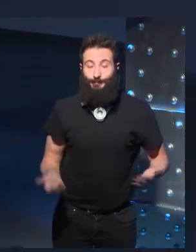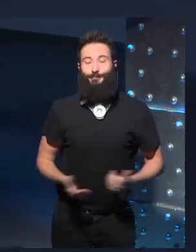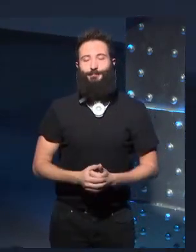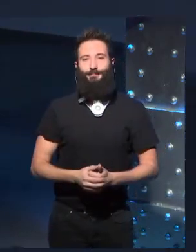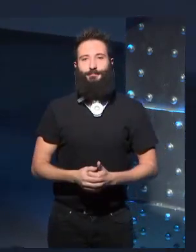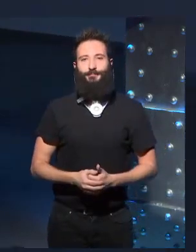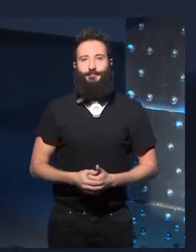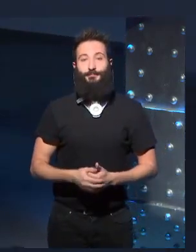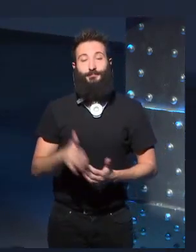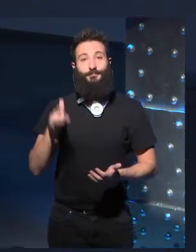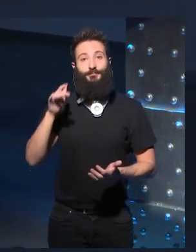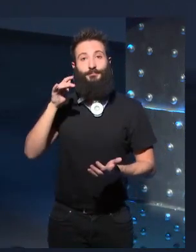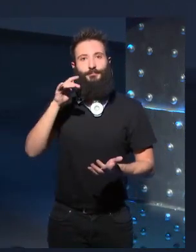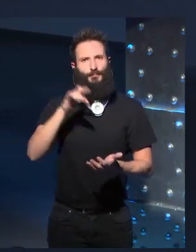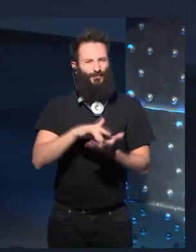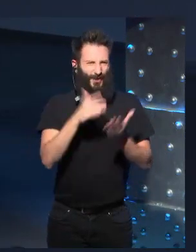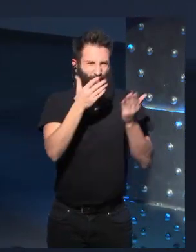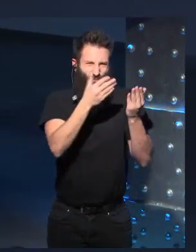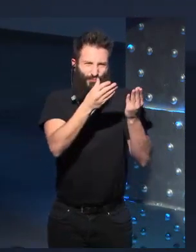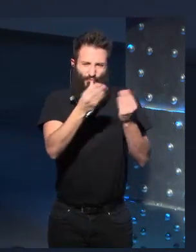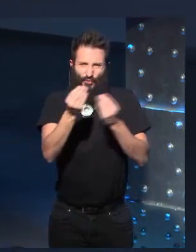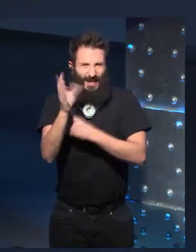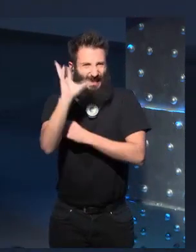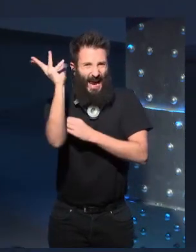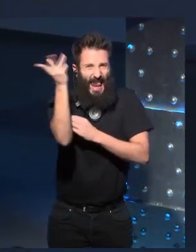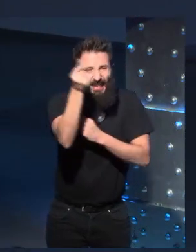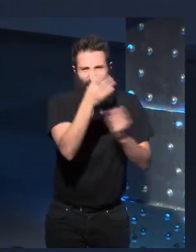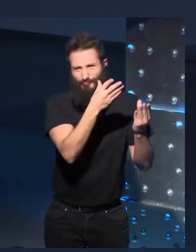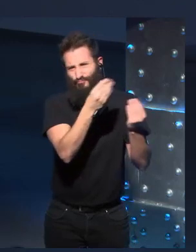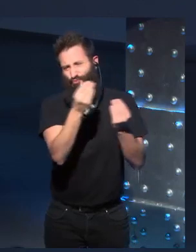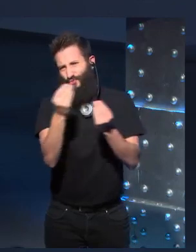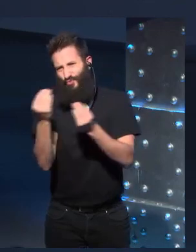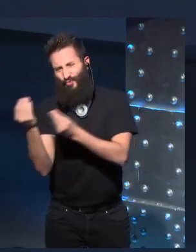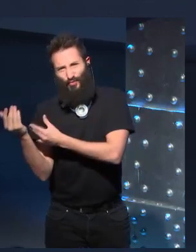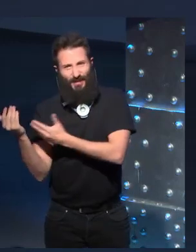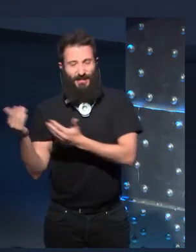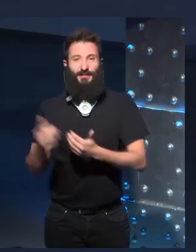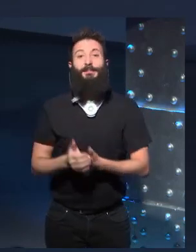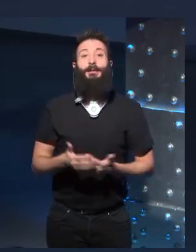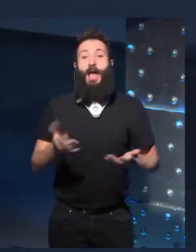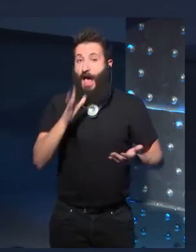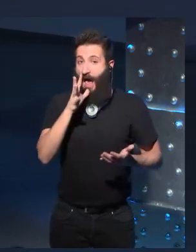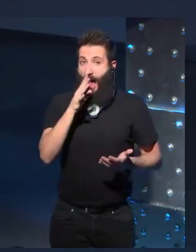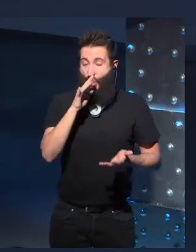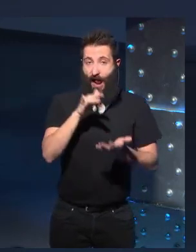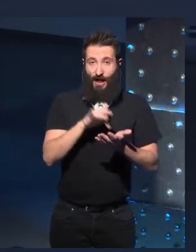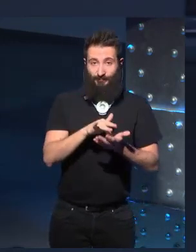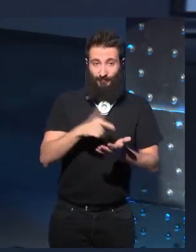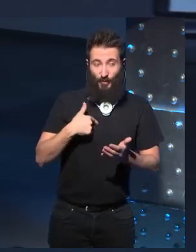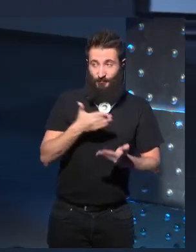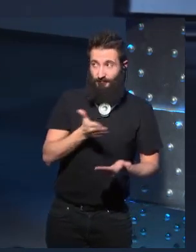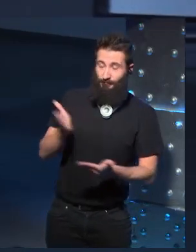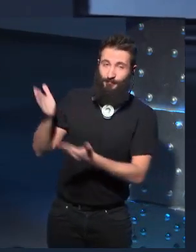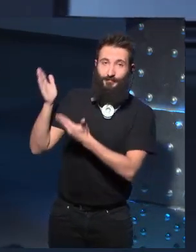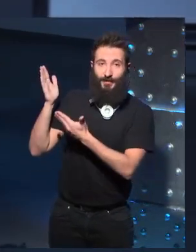There are a lot of galaxies in our universe. Now I'm going to show a short film about